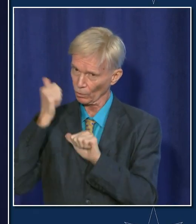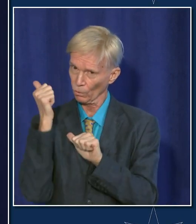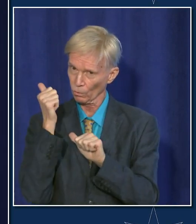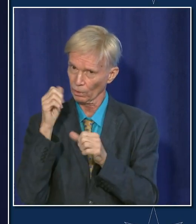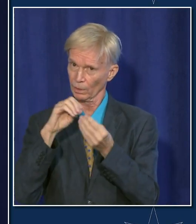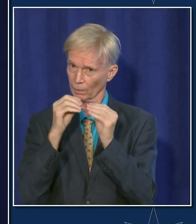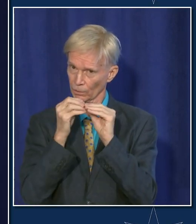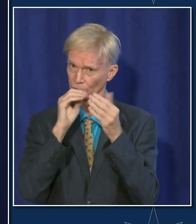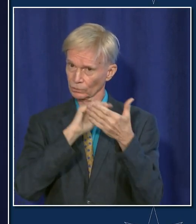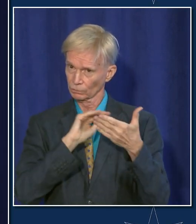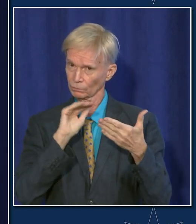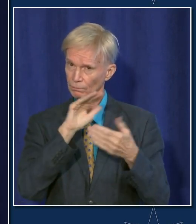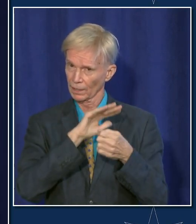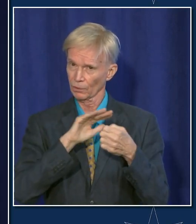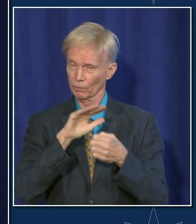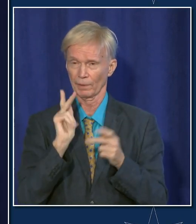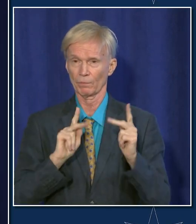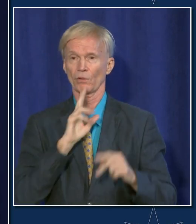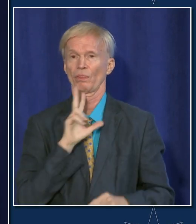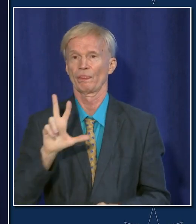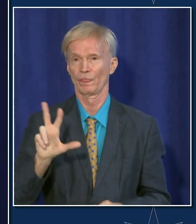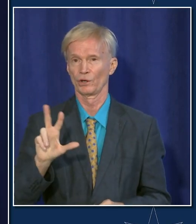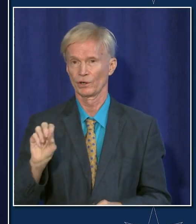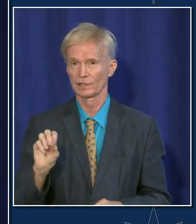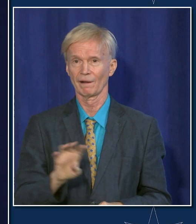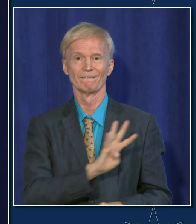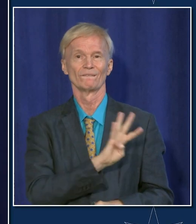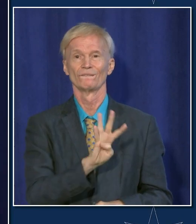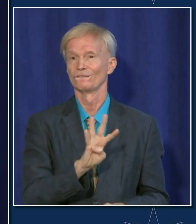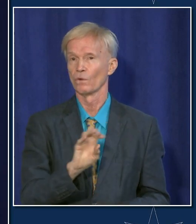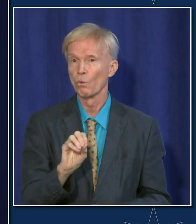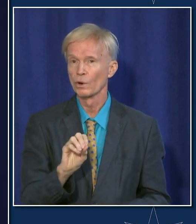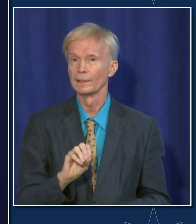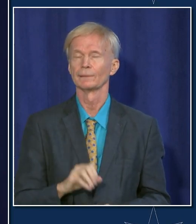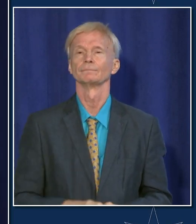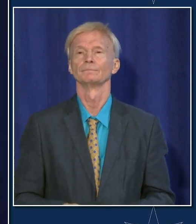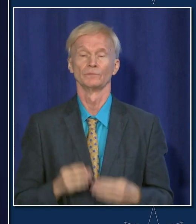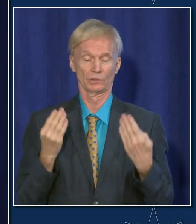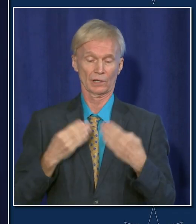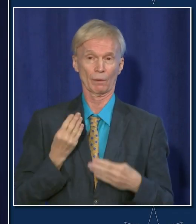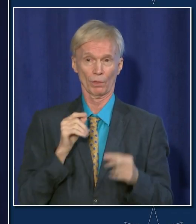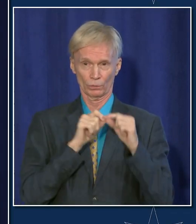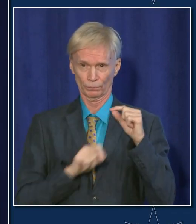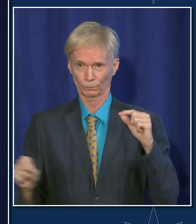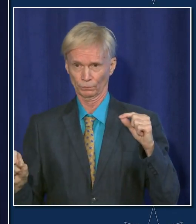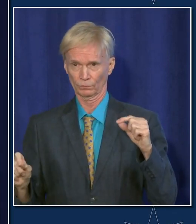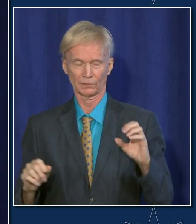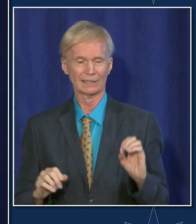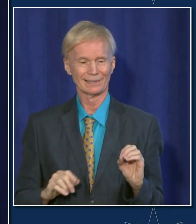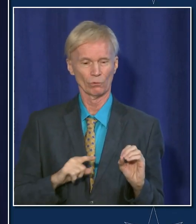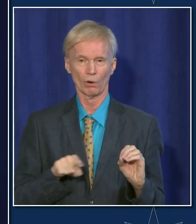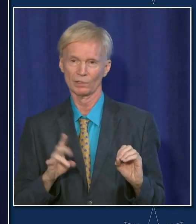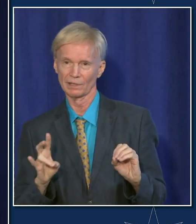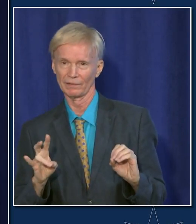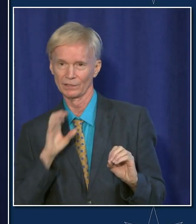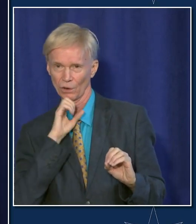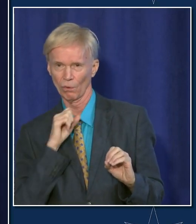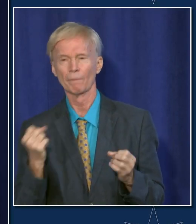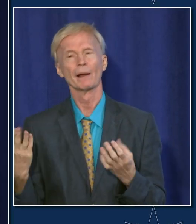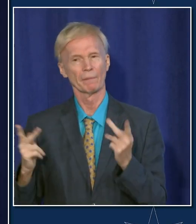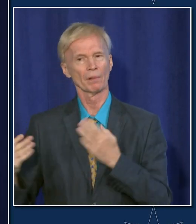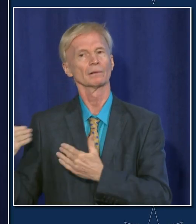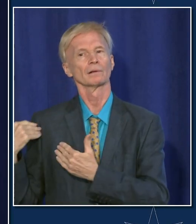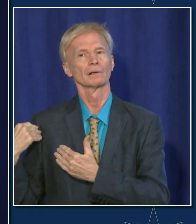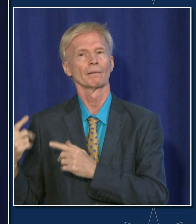continue to be among people in their 30s and their 40s, and the dark blue there represents 0 to 17-year-olds. We've been getting a lot of questions